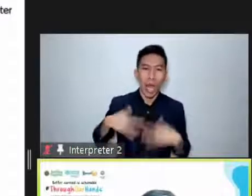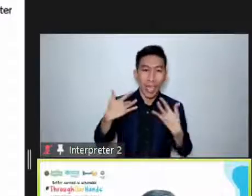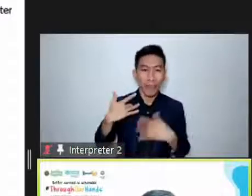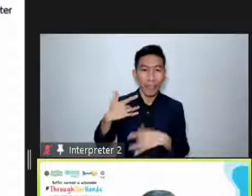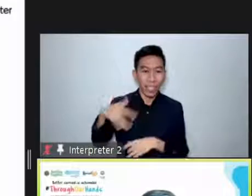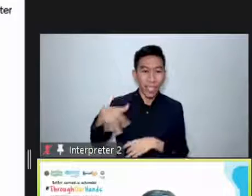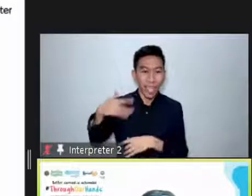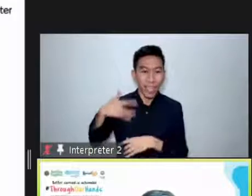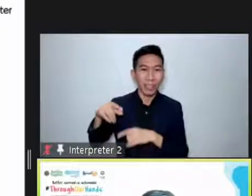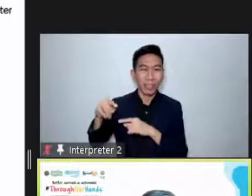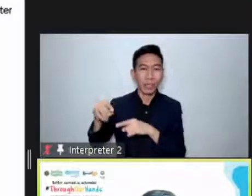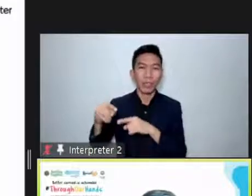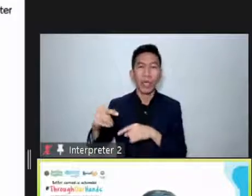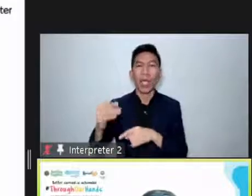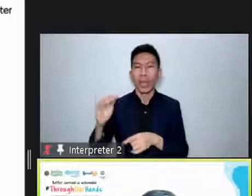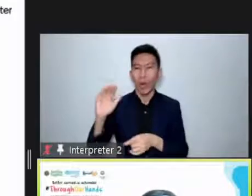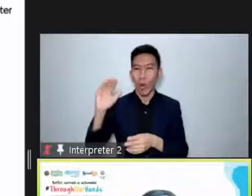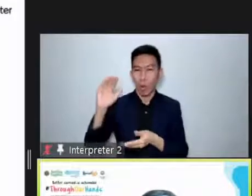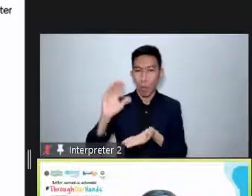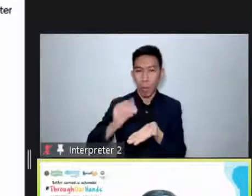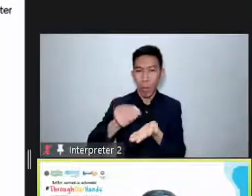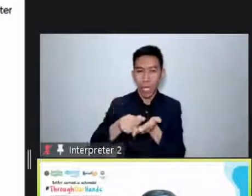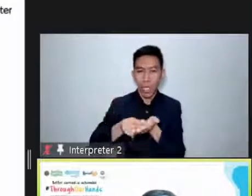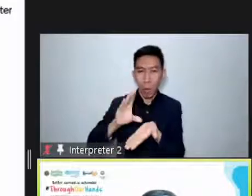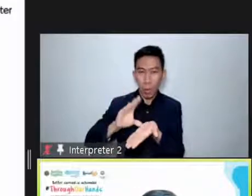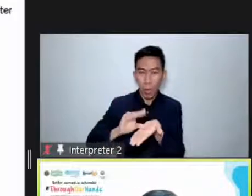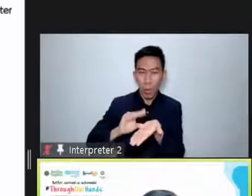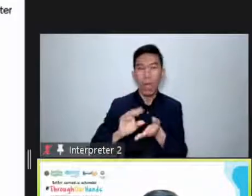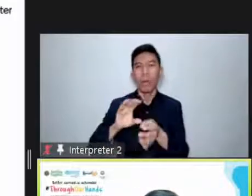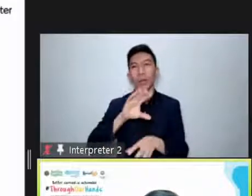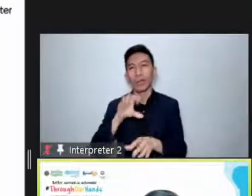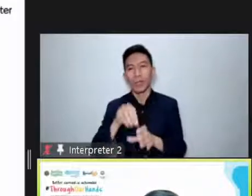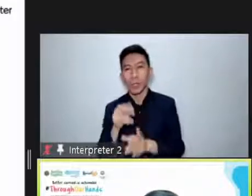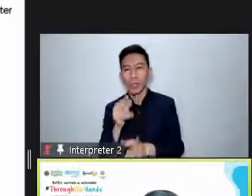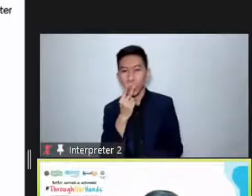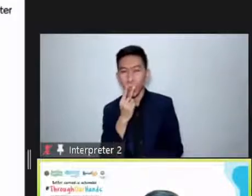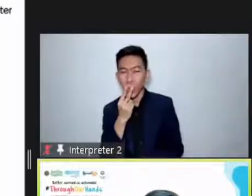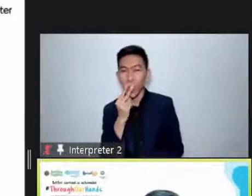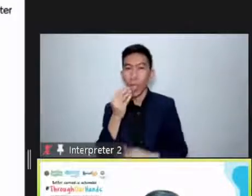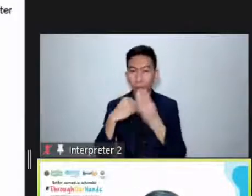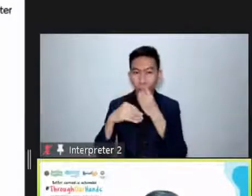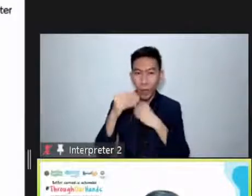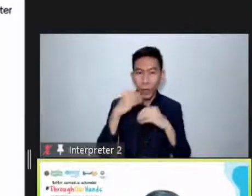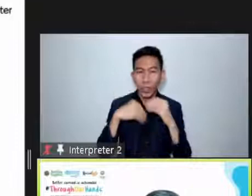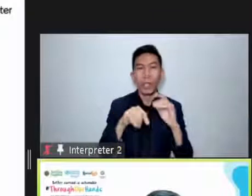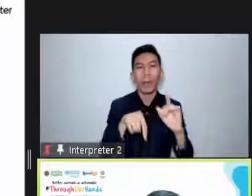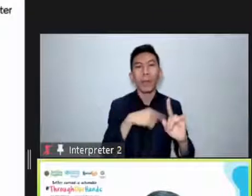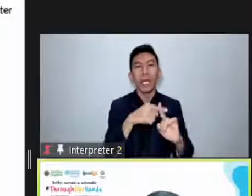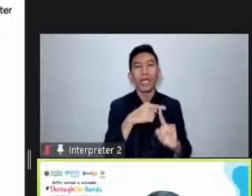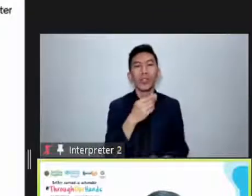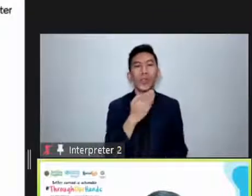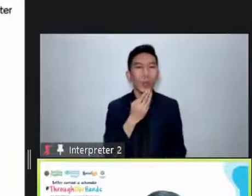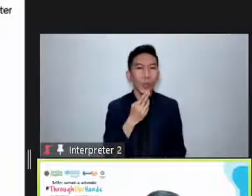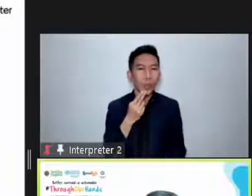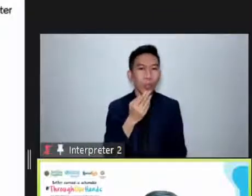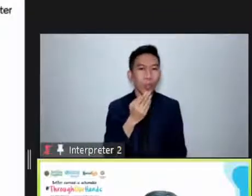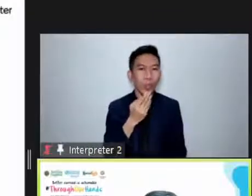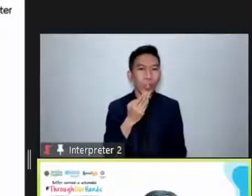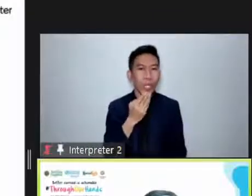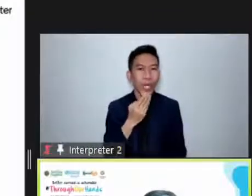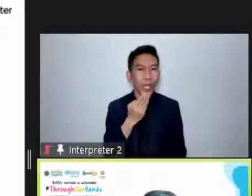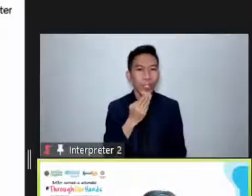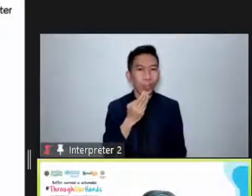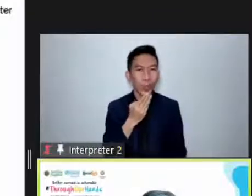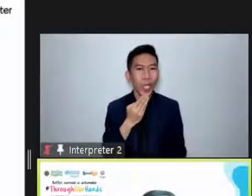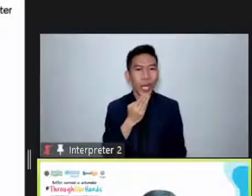budget, the risk factors including smoking and diet was also identified, and sugar also. And then there were